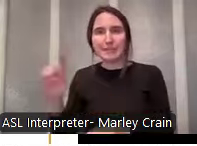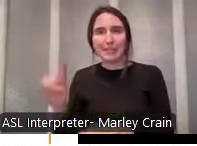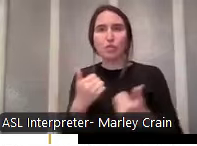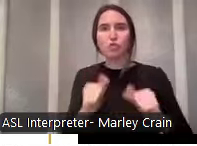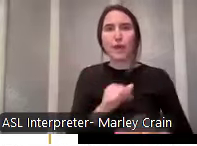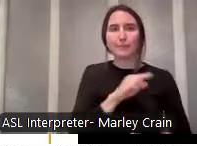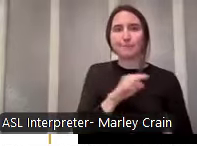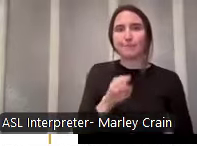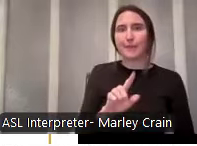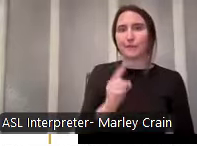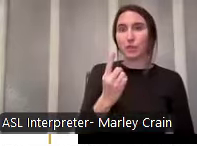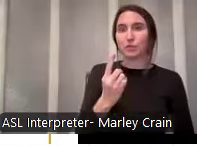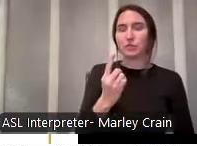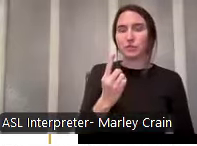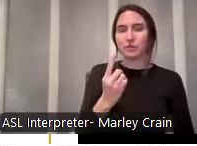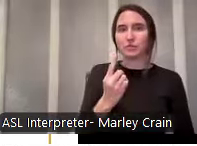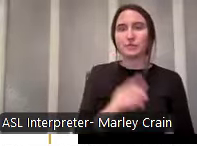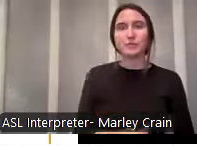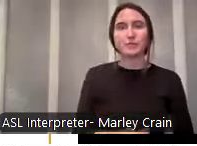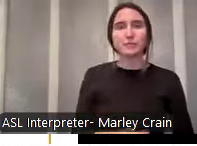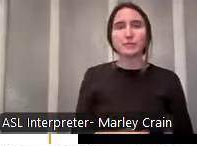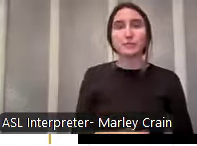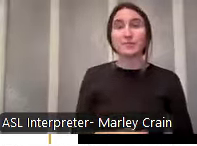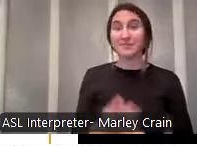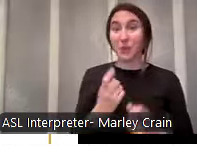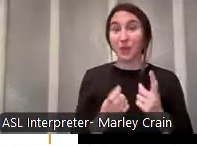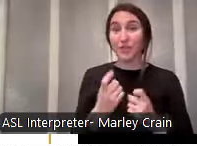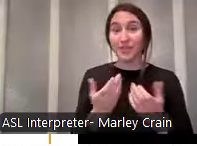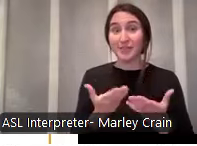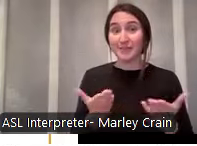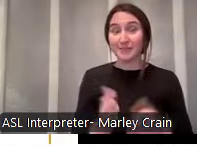Okay, any questions that have come up so far, Russ?